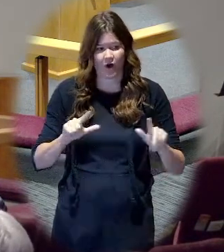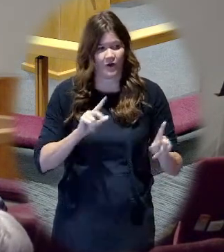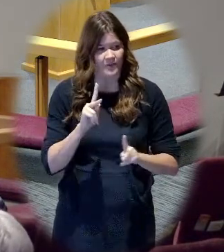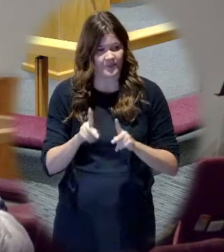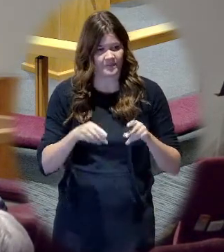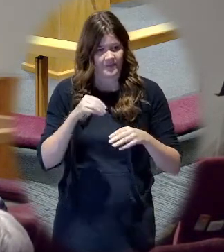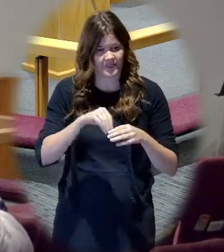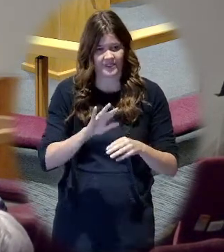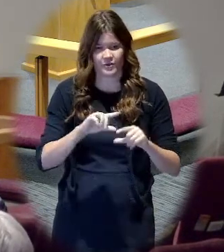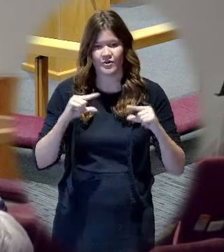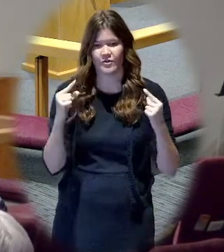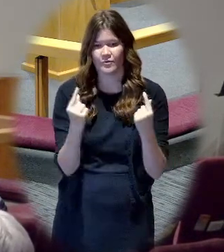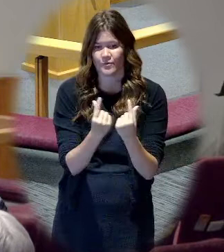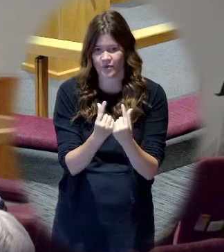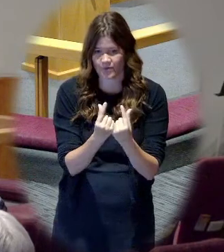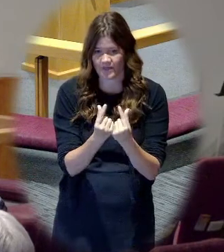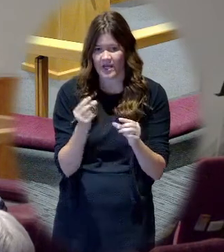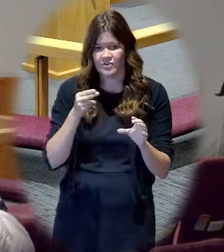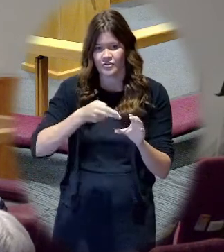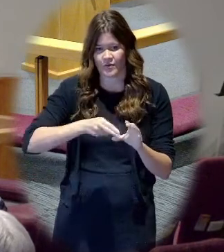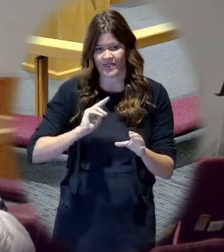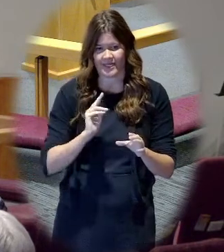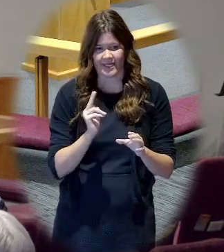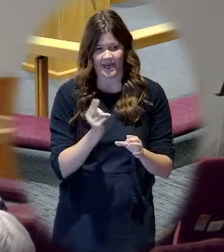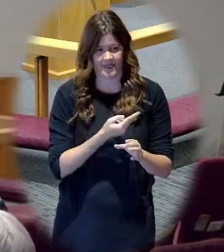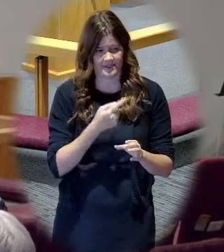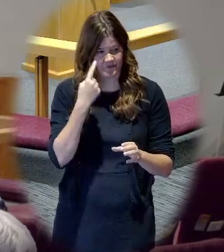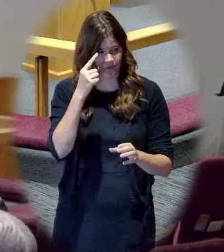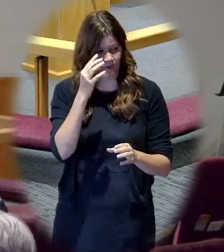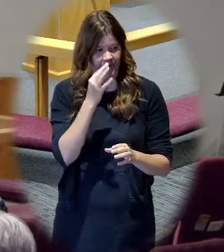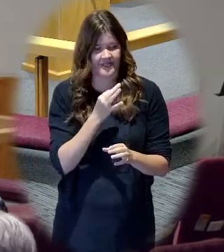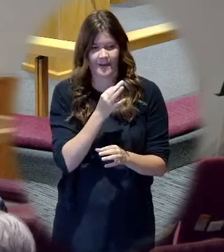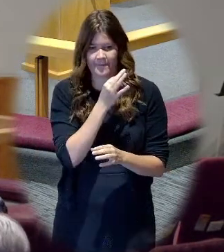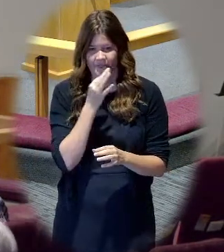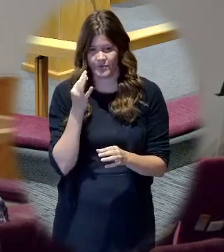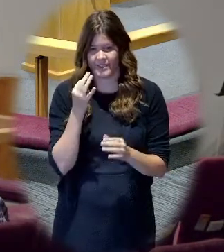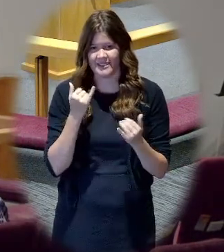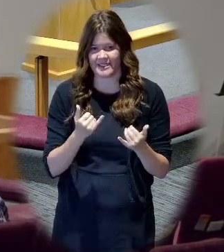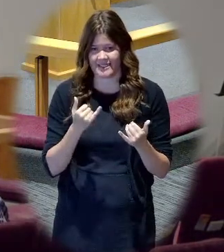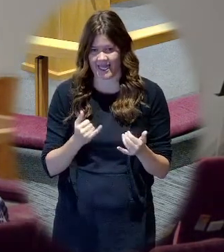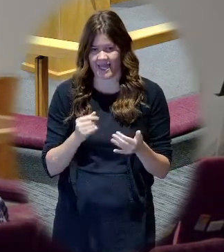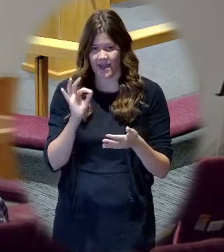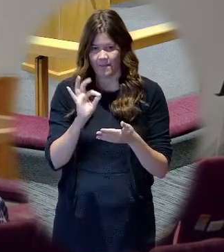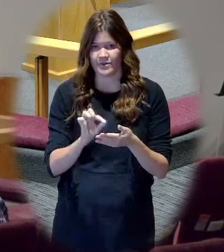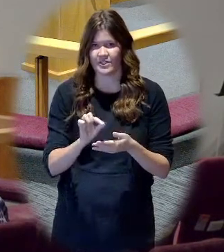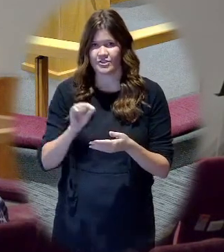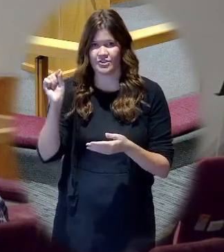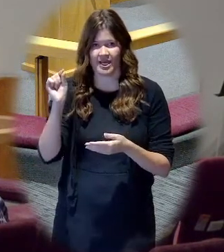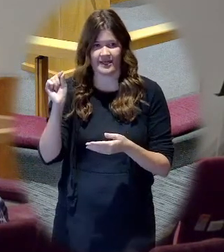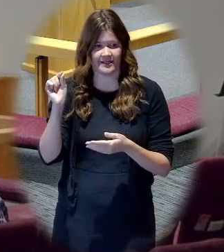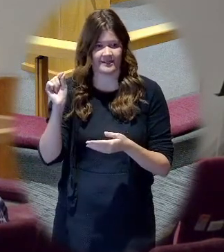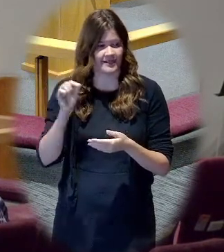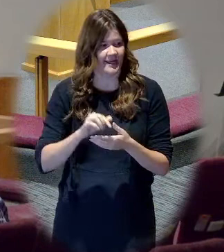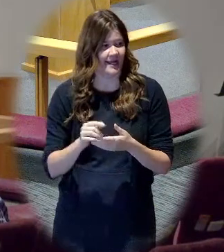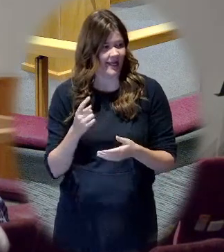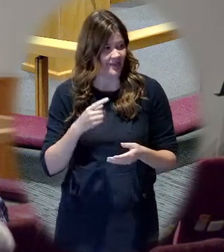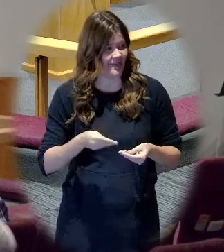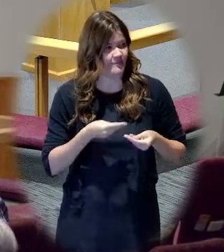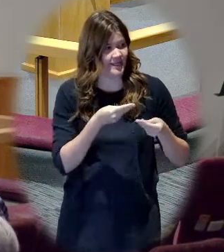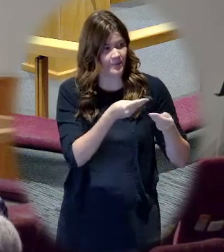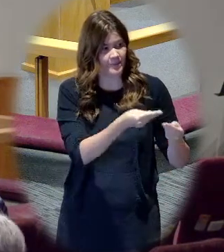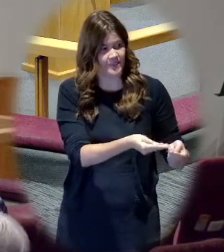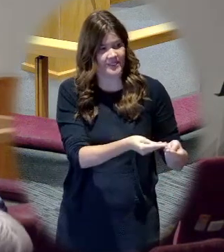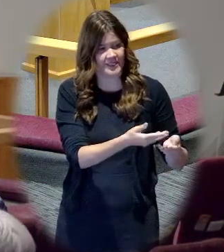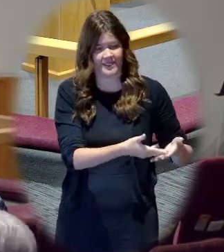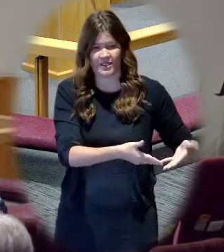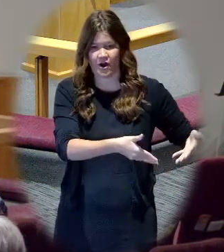group, and then if you're going to take communion with us, please just check off the box there, and we can place those cards. There's